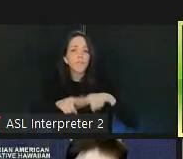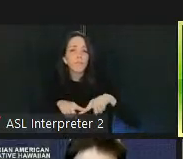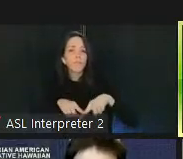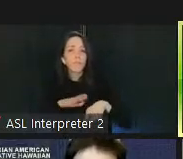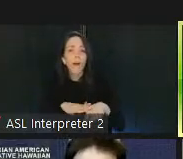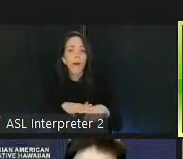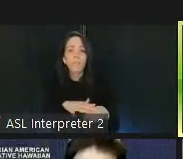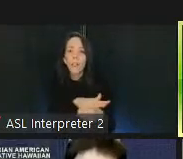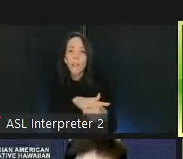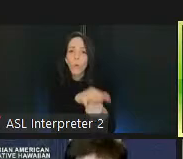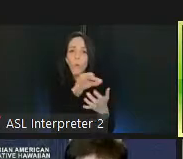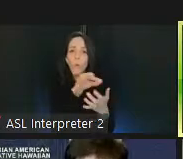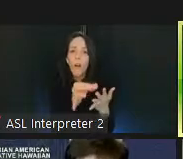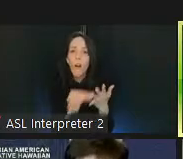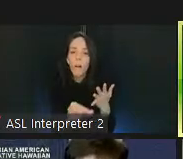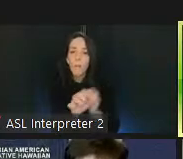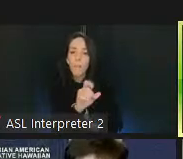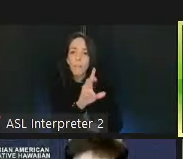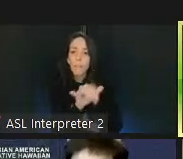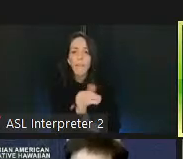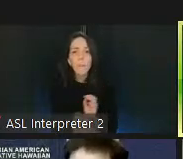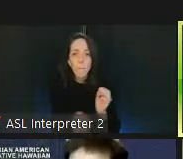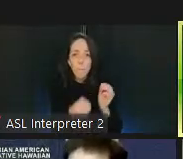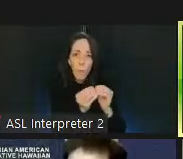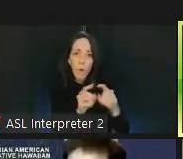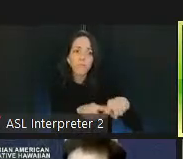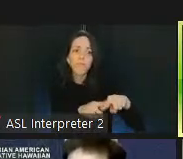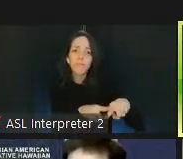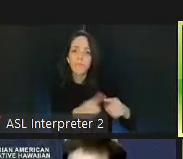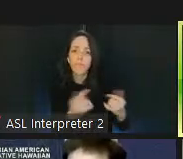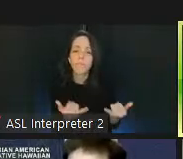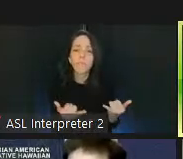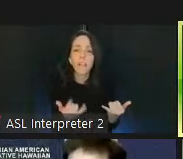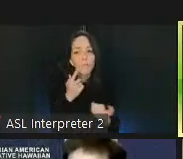levies more than ever to support ongoing operations.